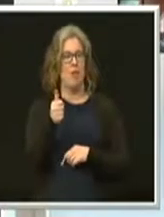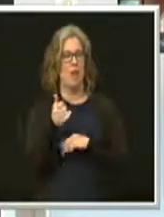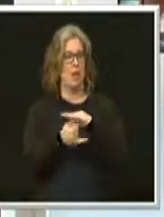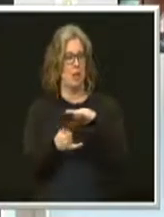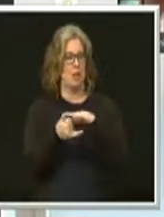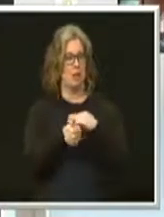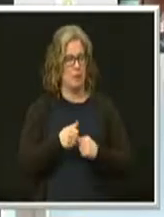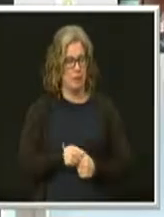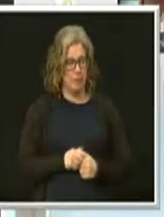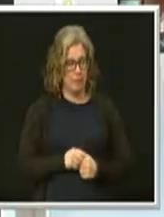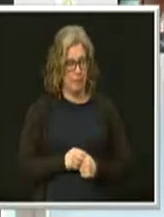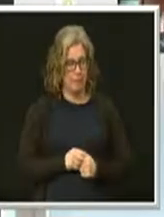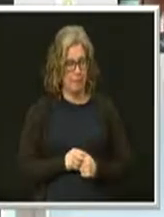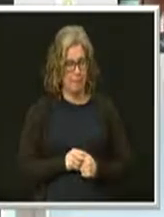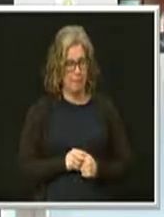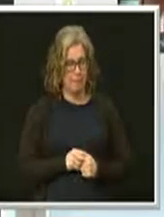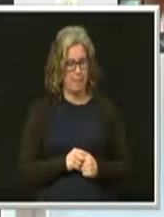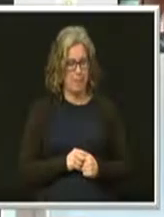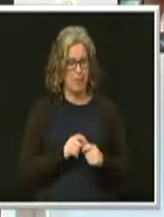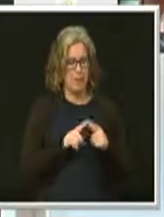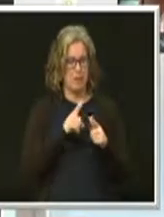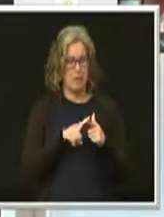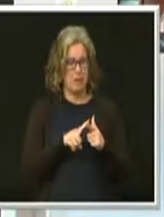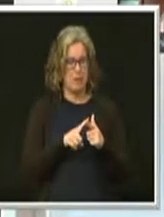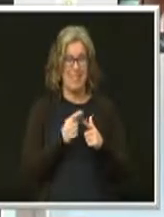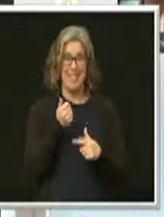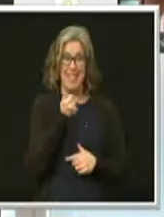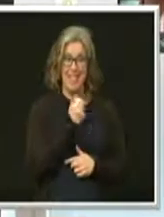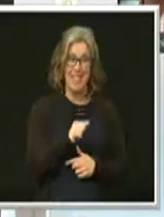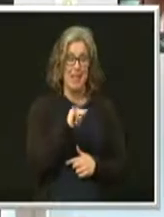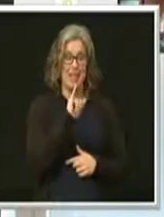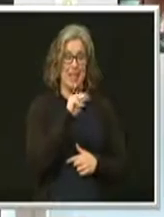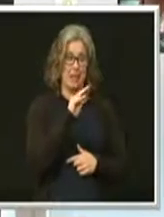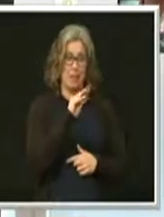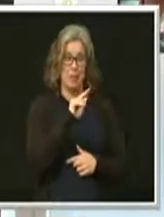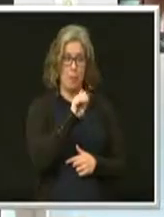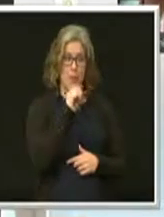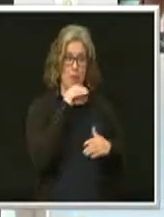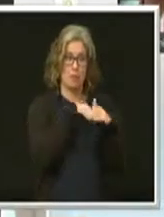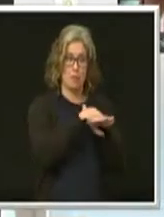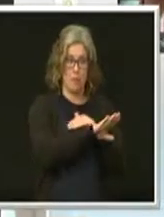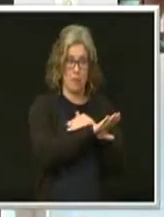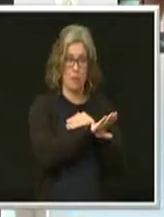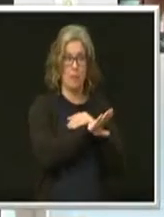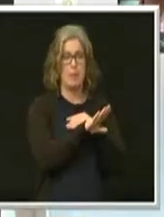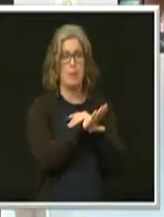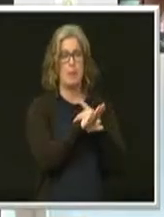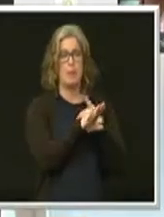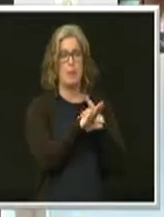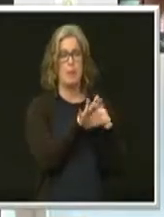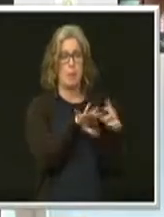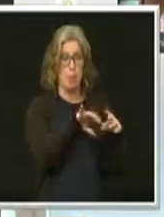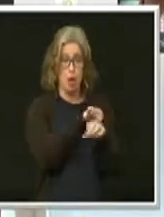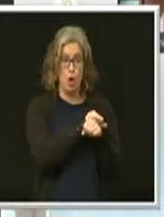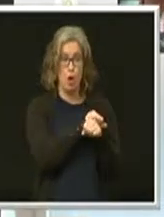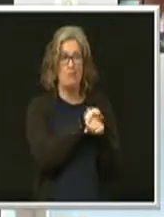self-isolate. And then any inmate coming in, being booked in,